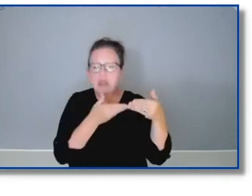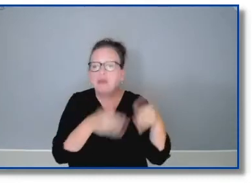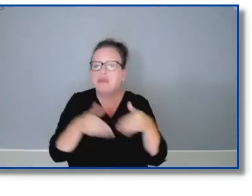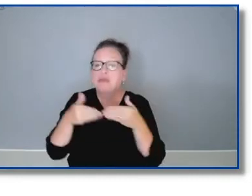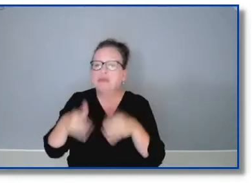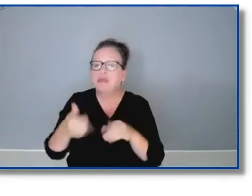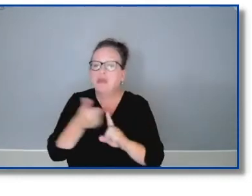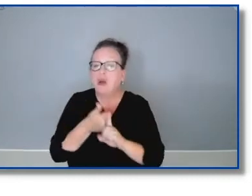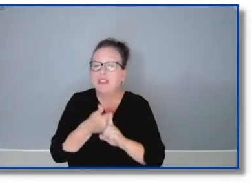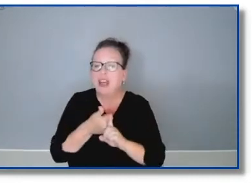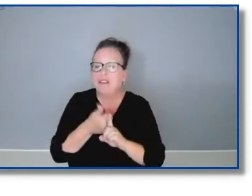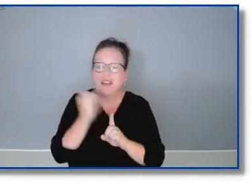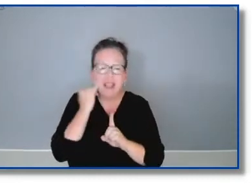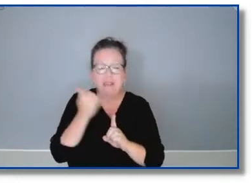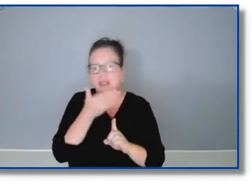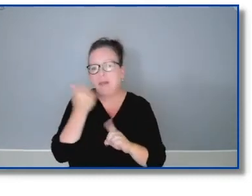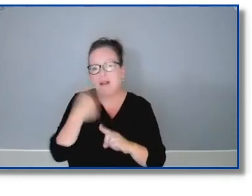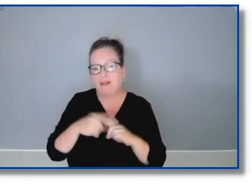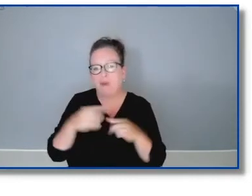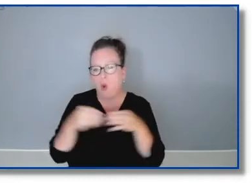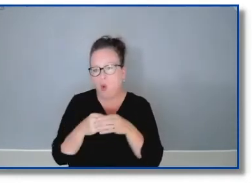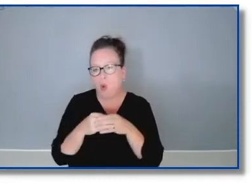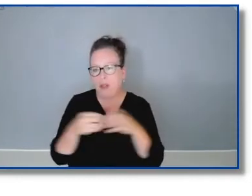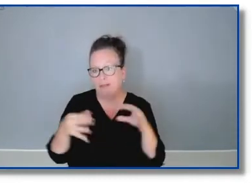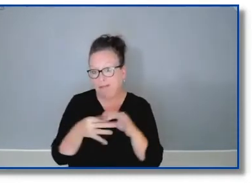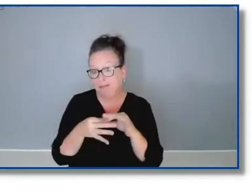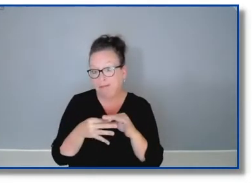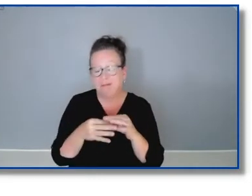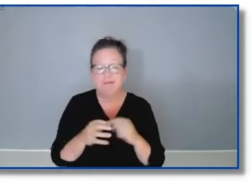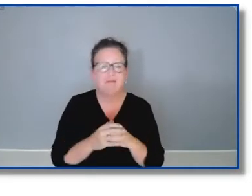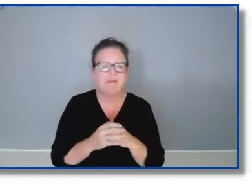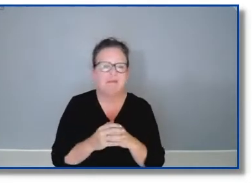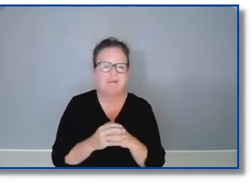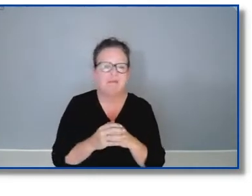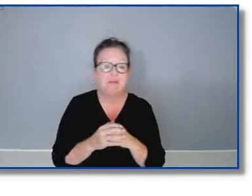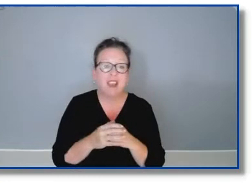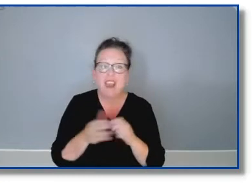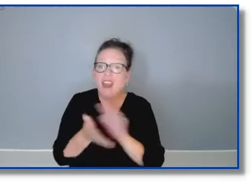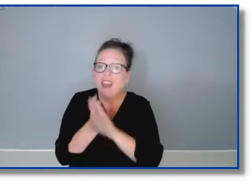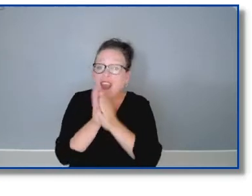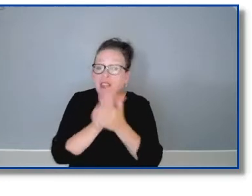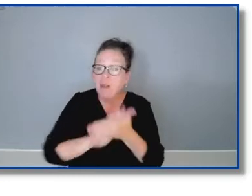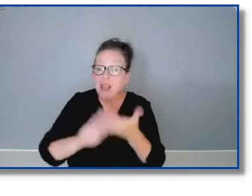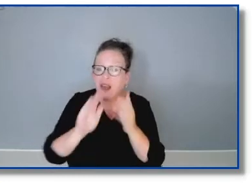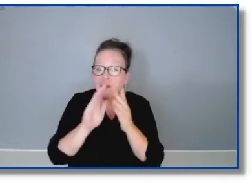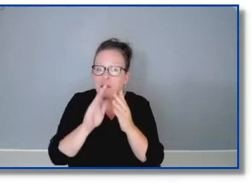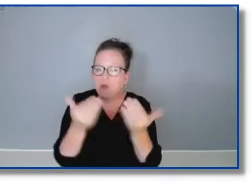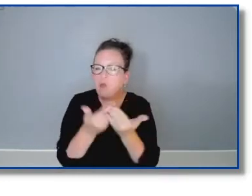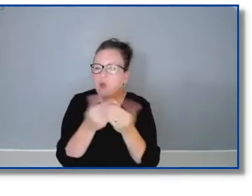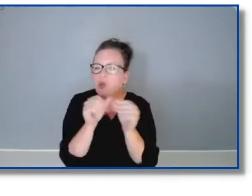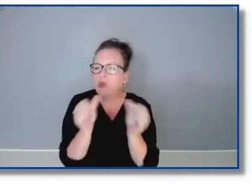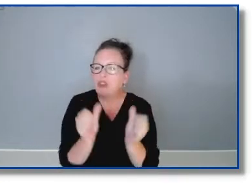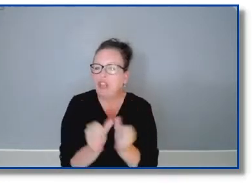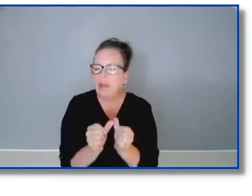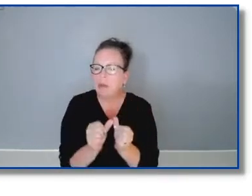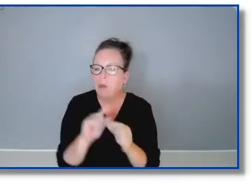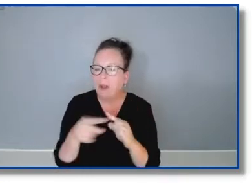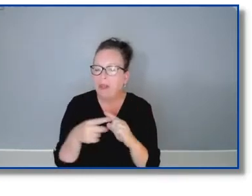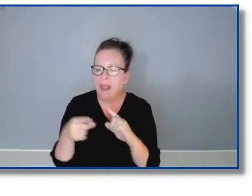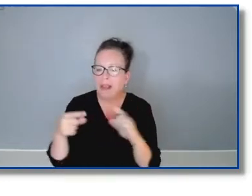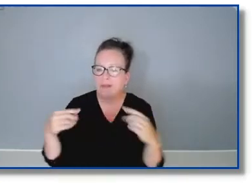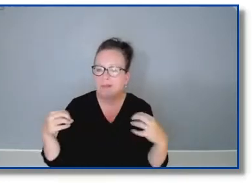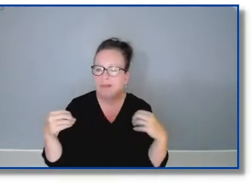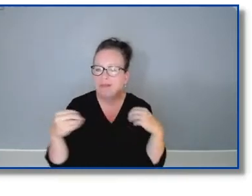the rest of surviving cells. And they form different shapes as they kind of collectively